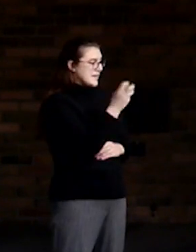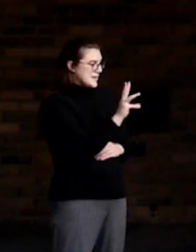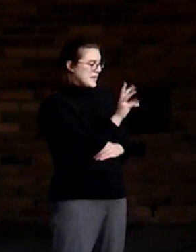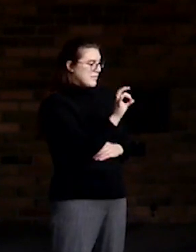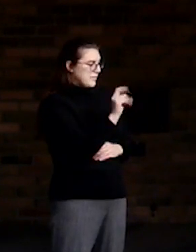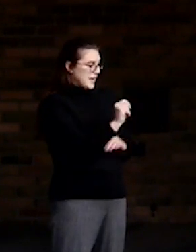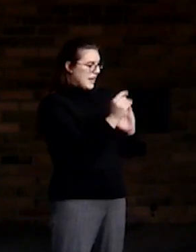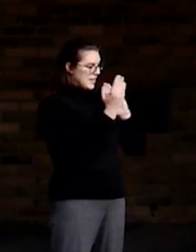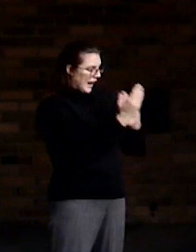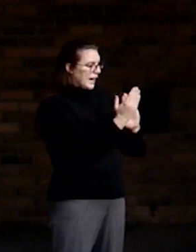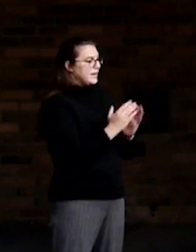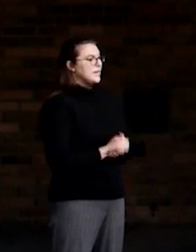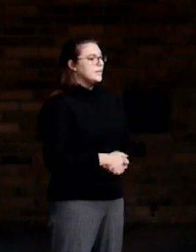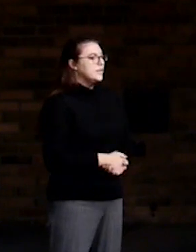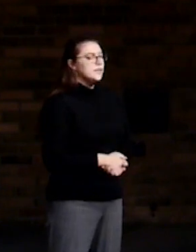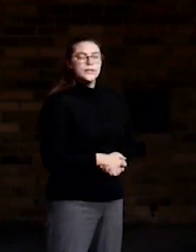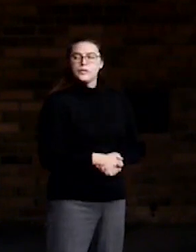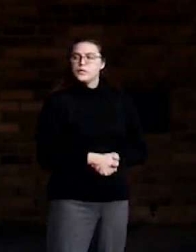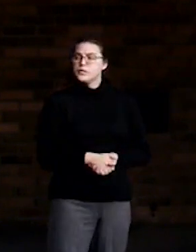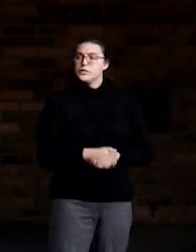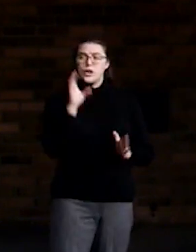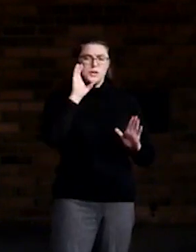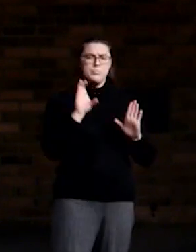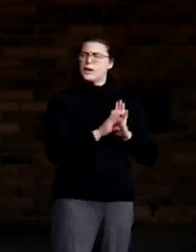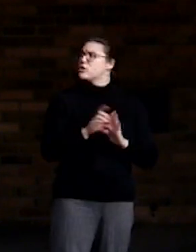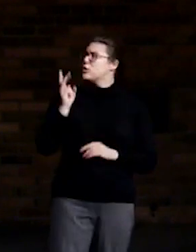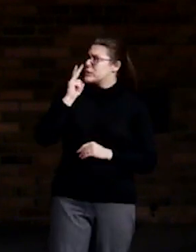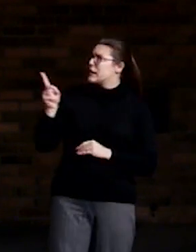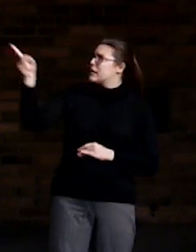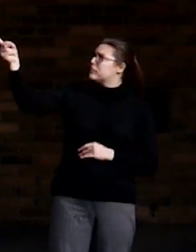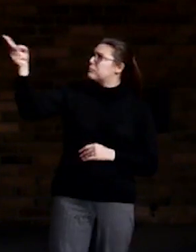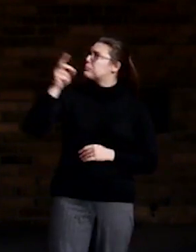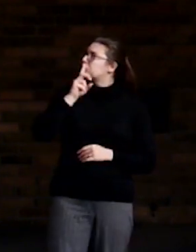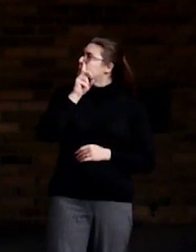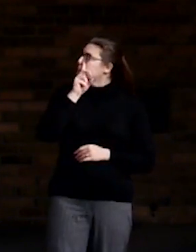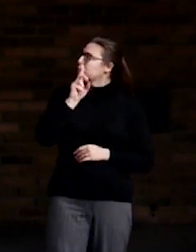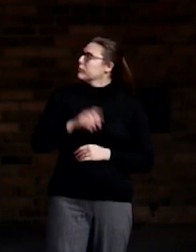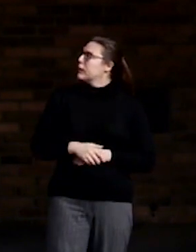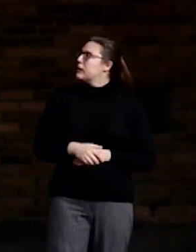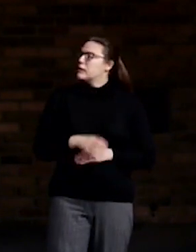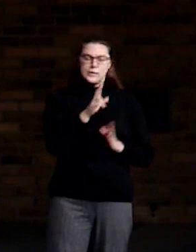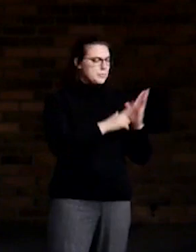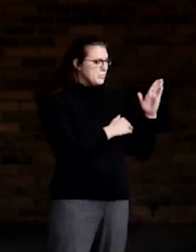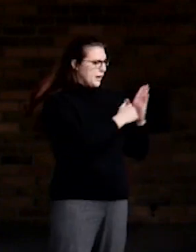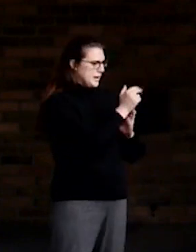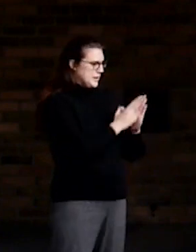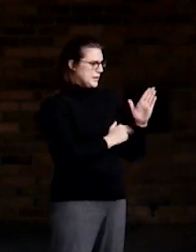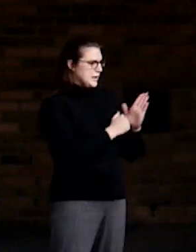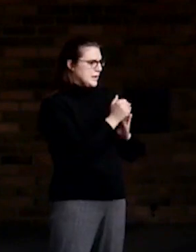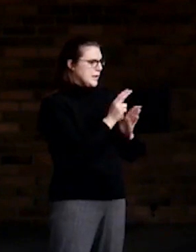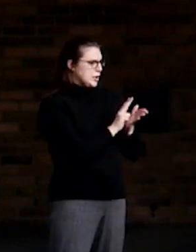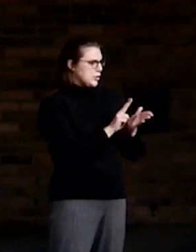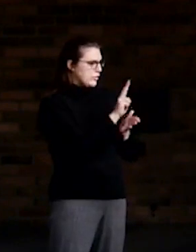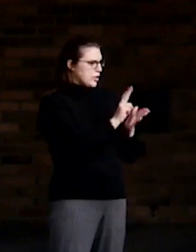why do I say all that? This picture you see up here was a painting that I had a university student